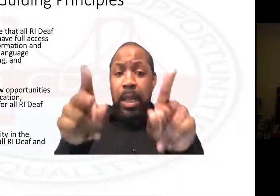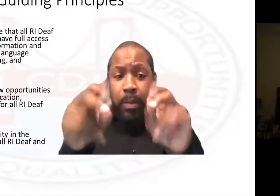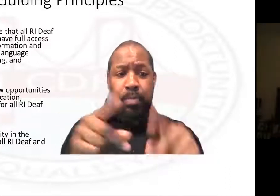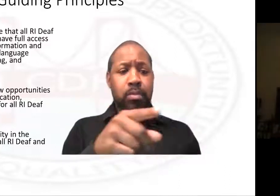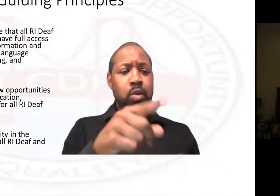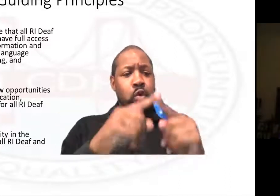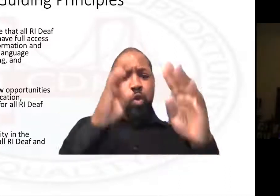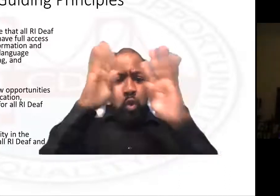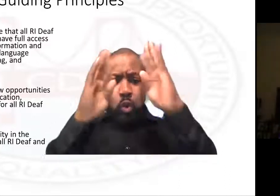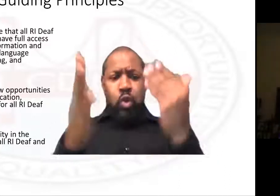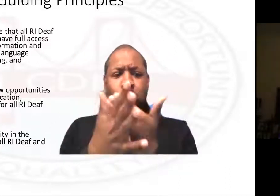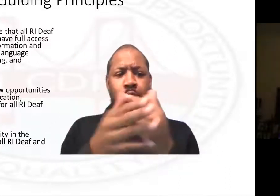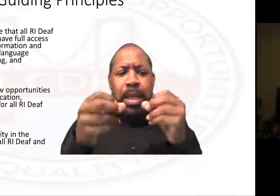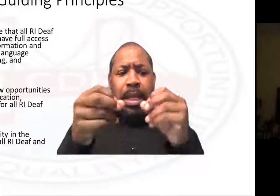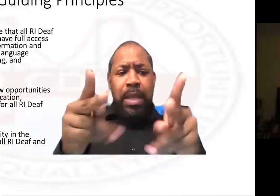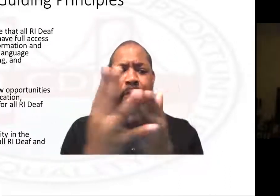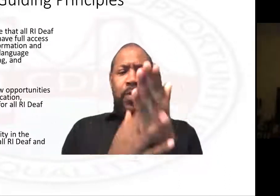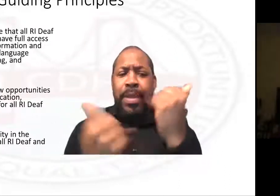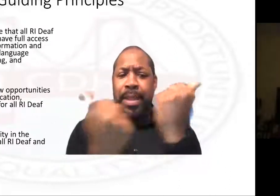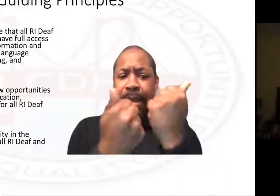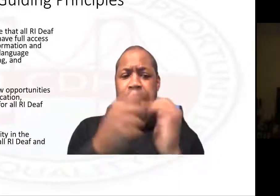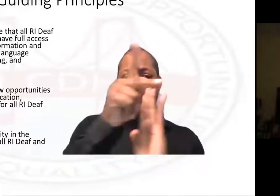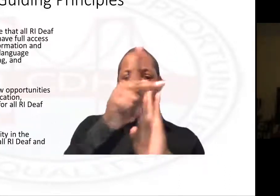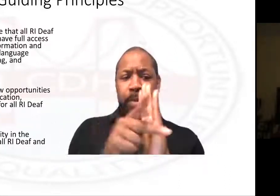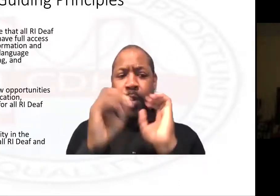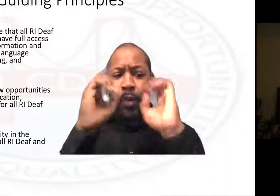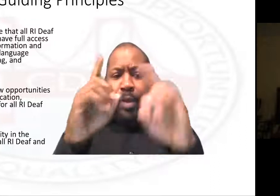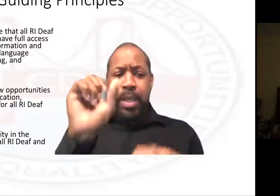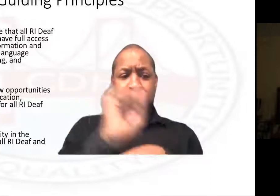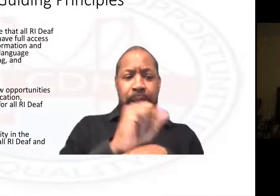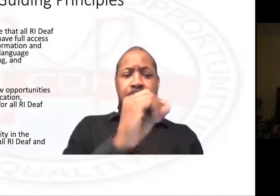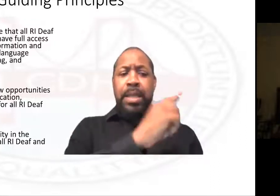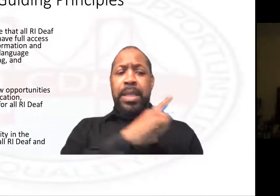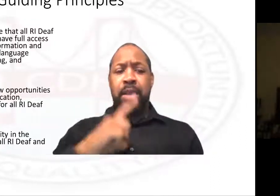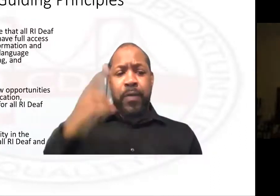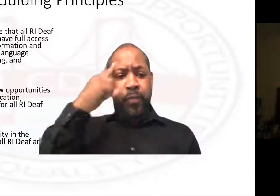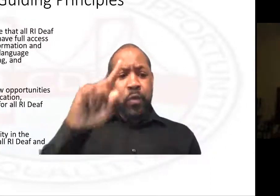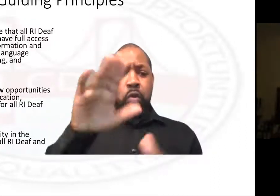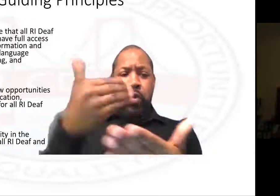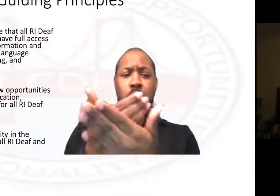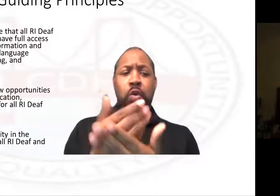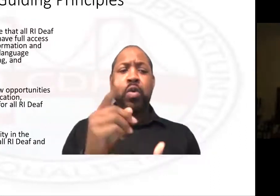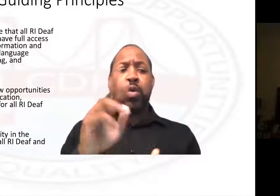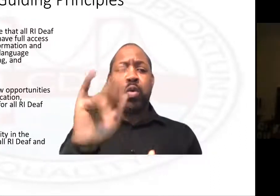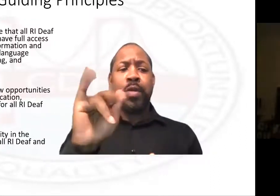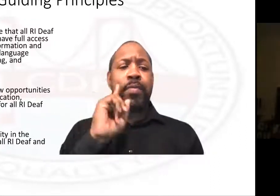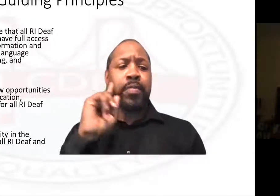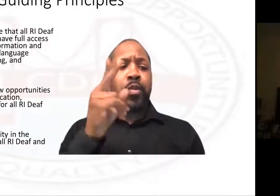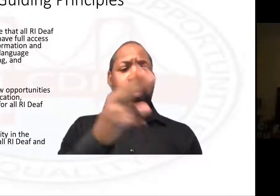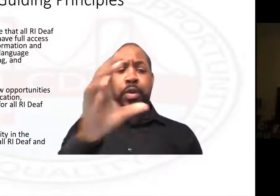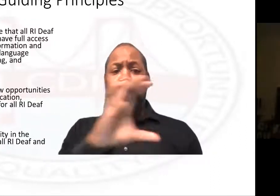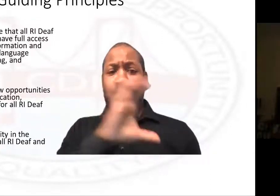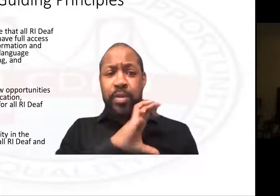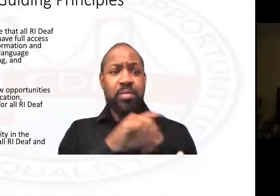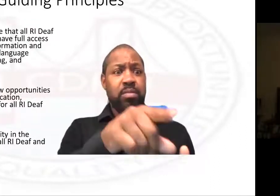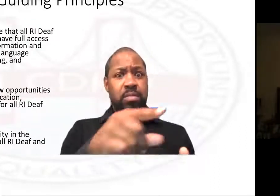not one individual left behind. For opportunity to create new opportunities through advocacy, policy, education,